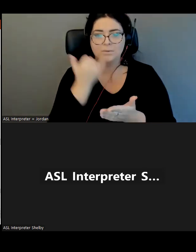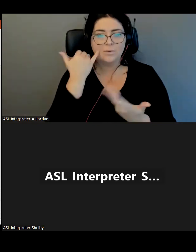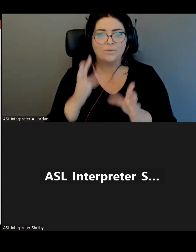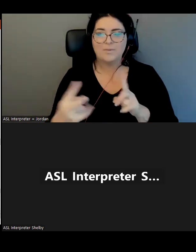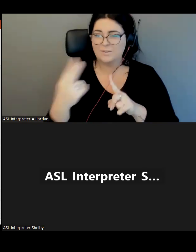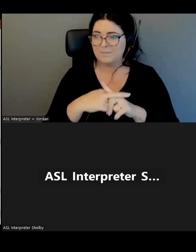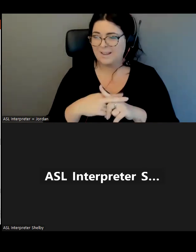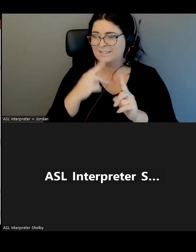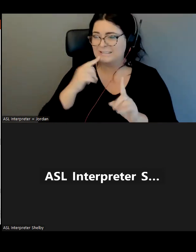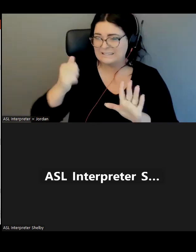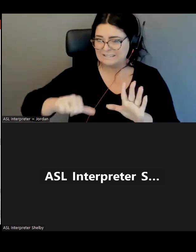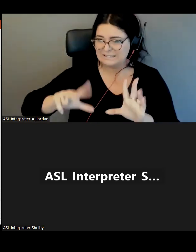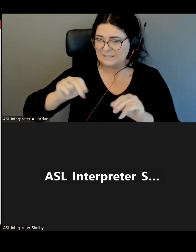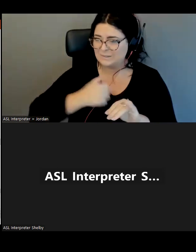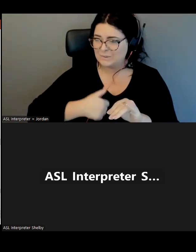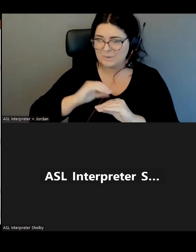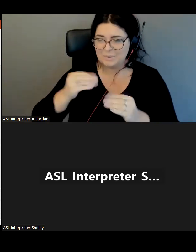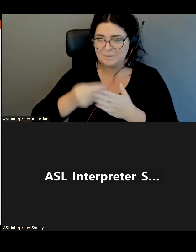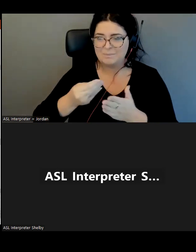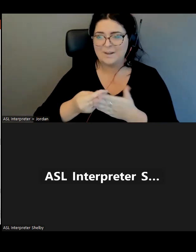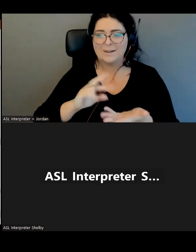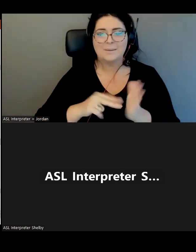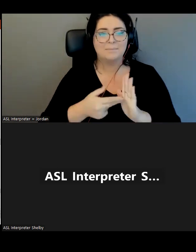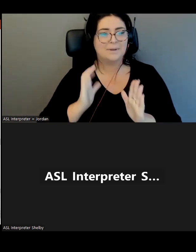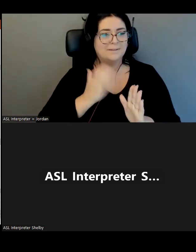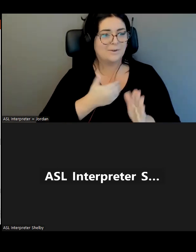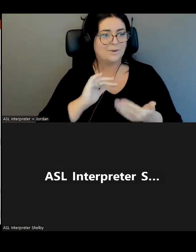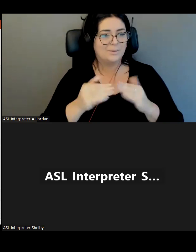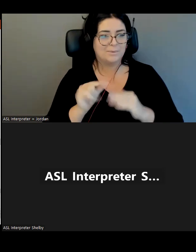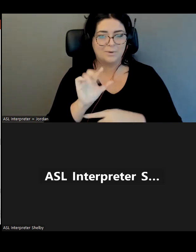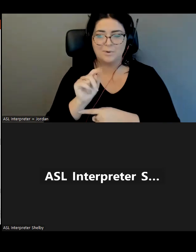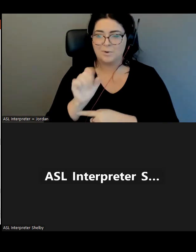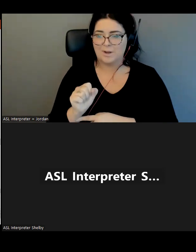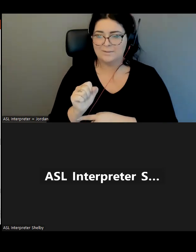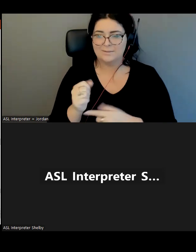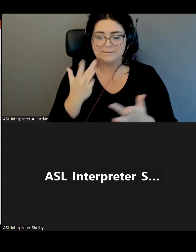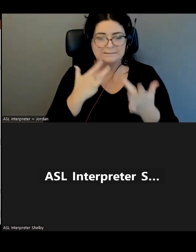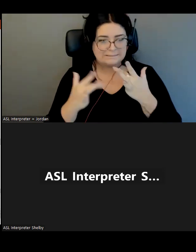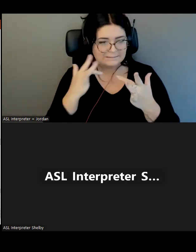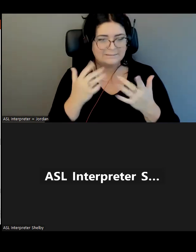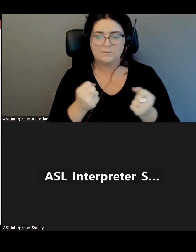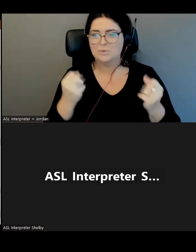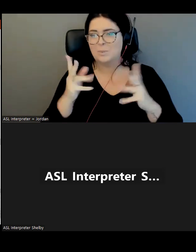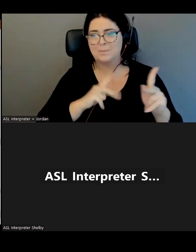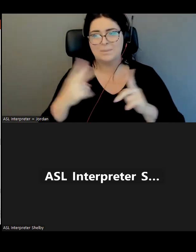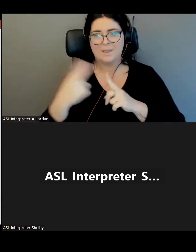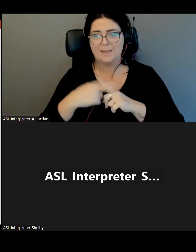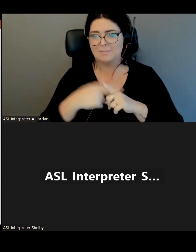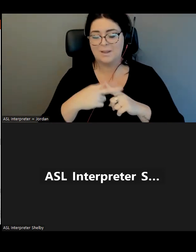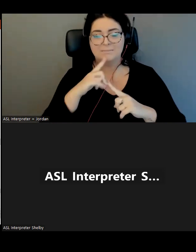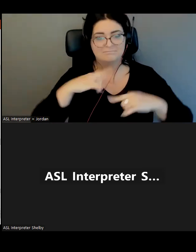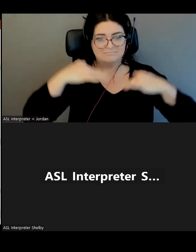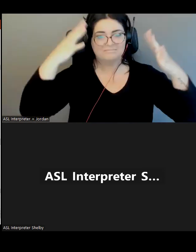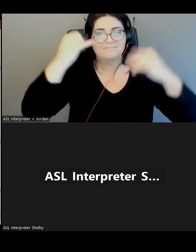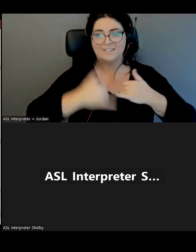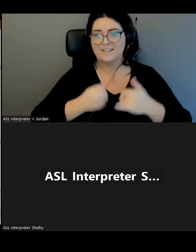said, I'm sorry, we don't have money, it's just because our community grants, we get so many. It's actually been overwhelming the last